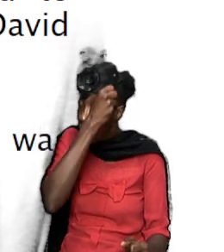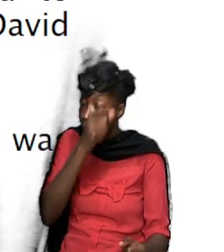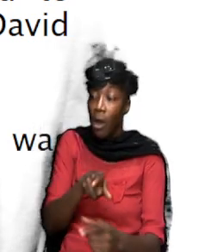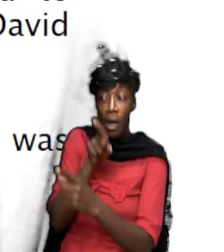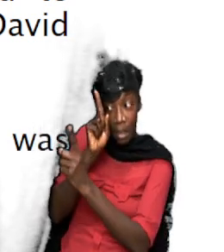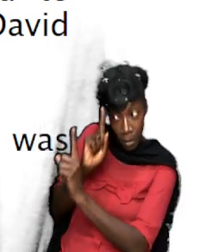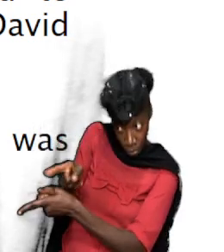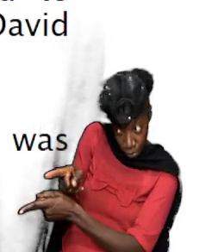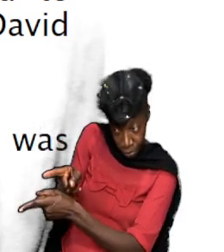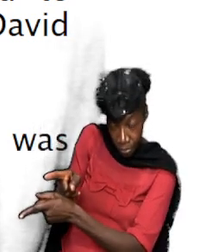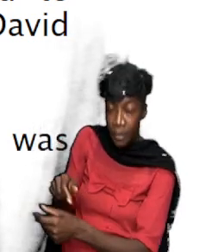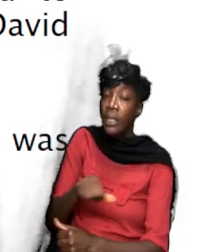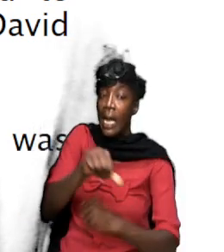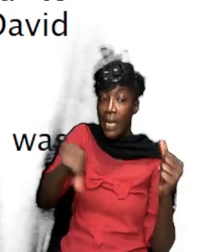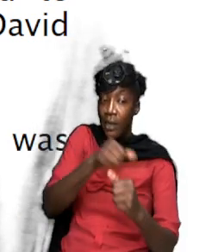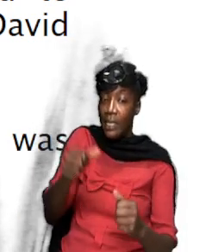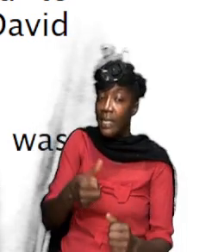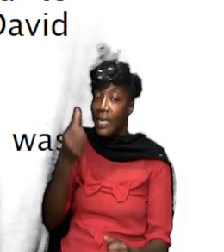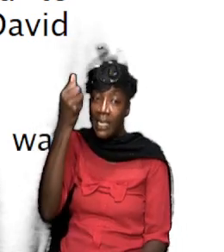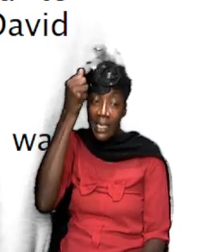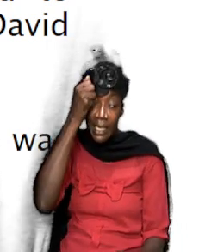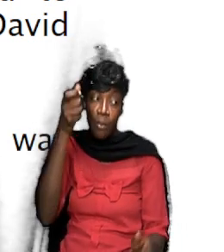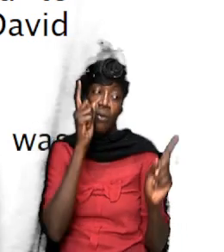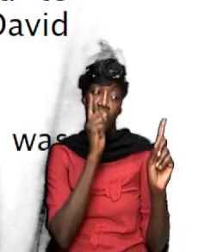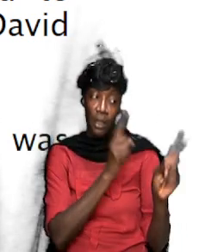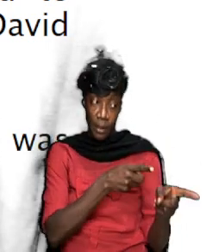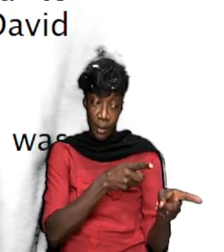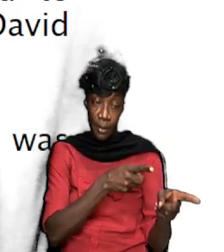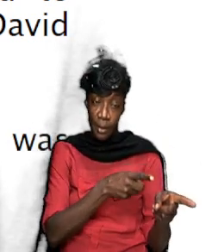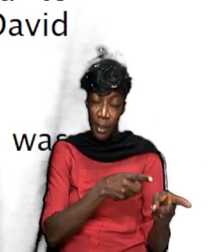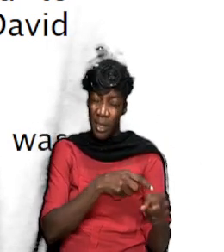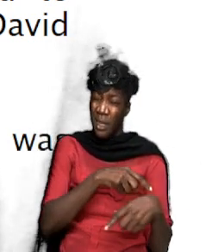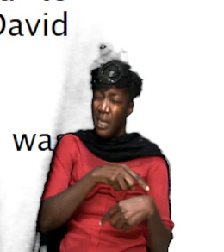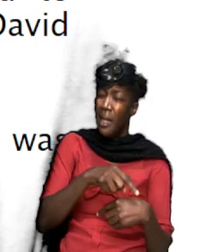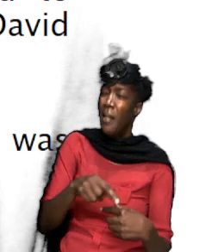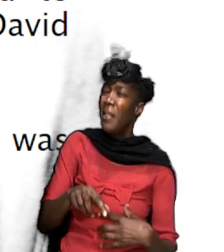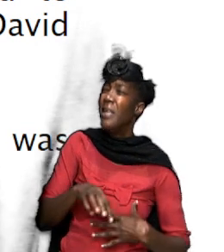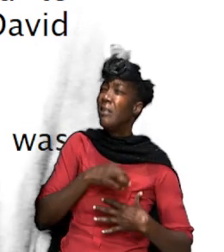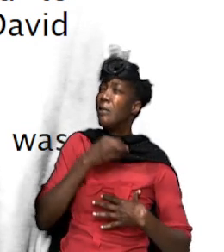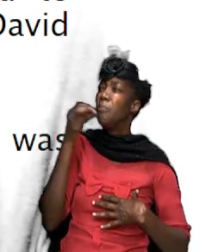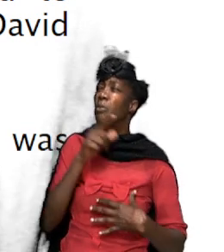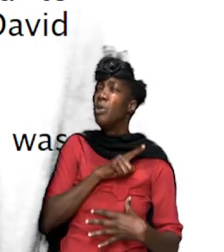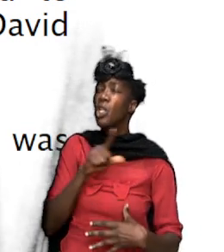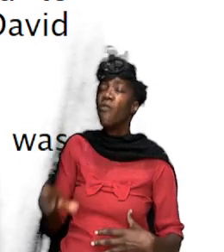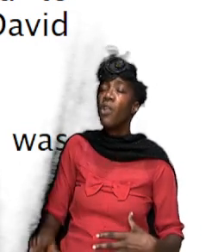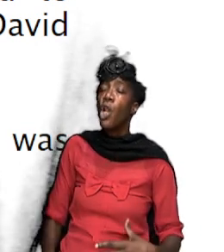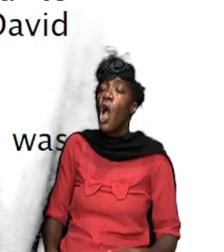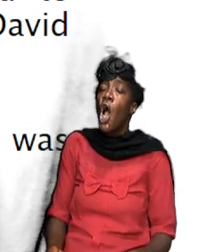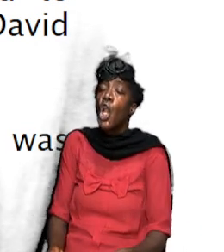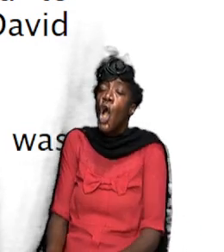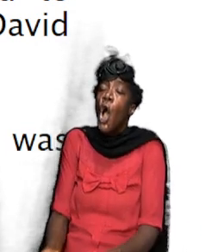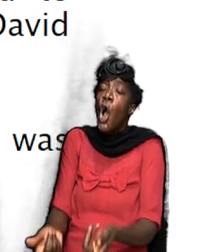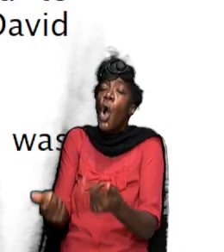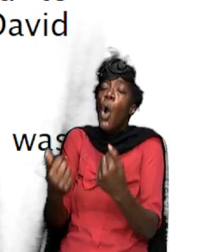And immediately after he anointed Samuel, the Spirit of the Lord came upon